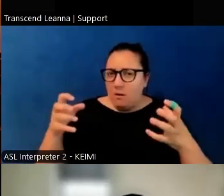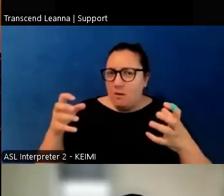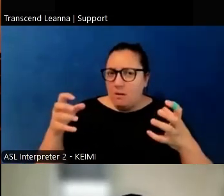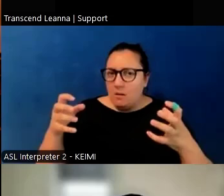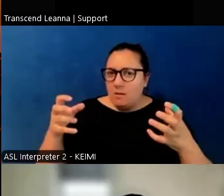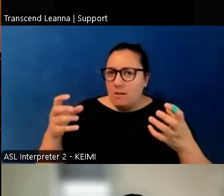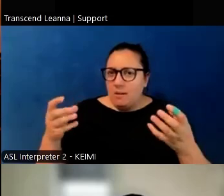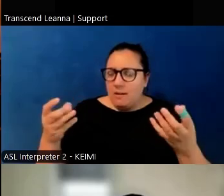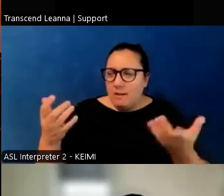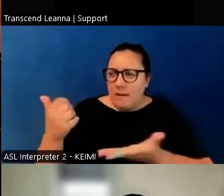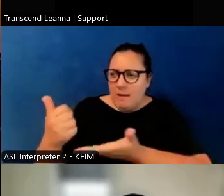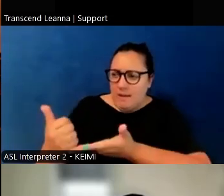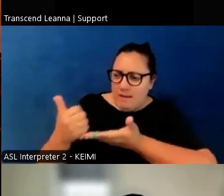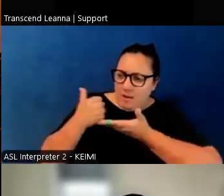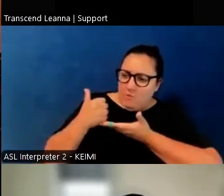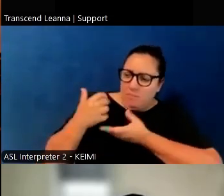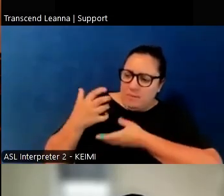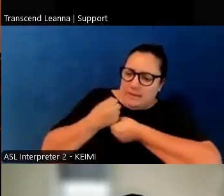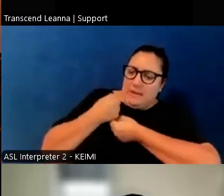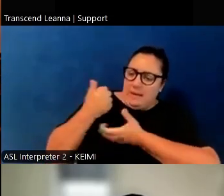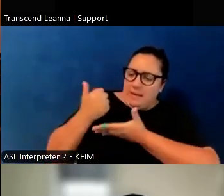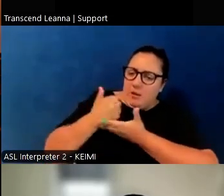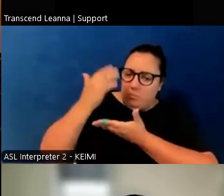because my work, because I'm a good writer.